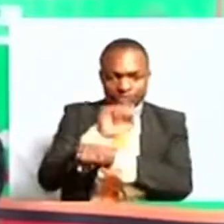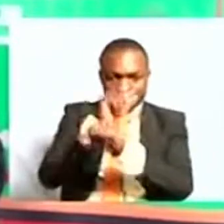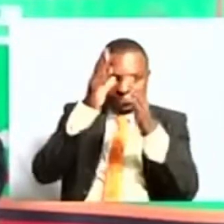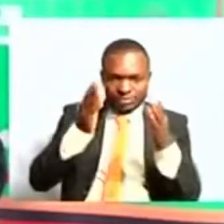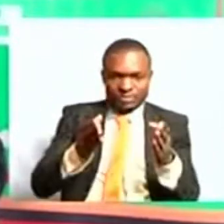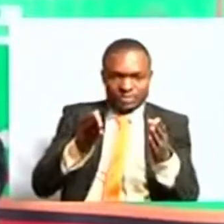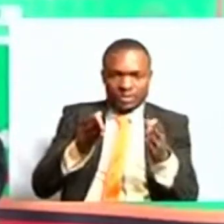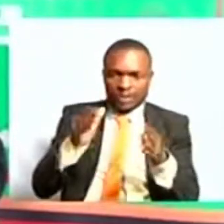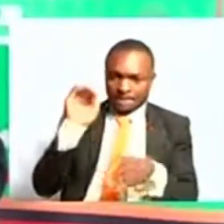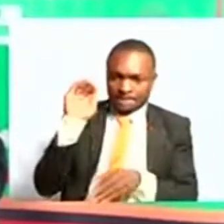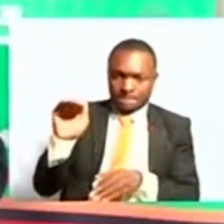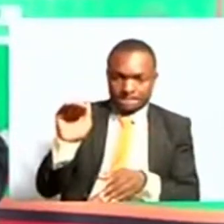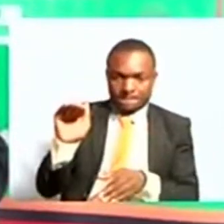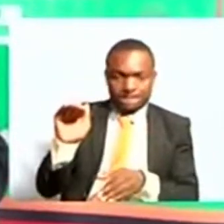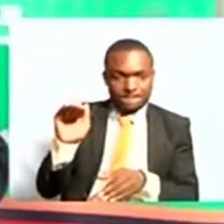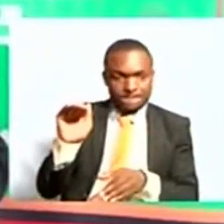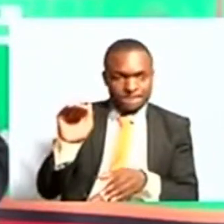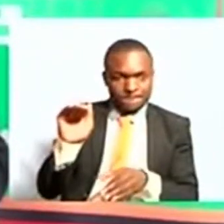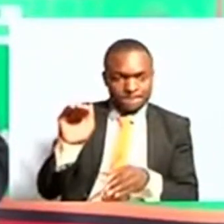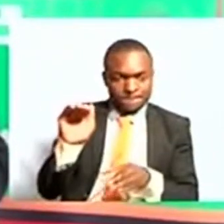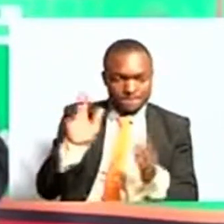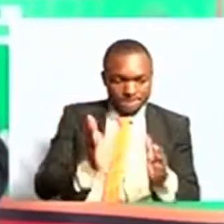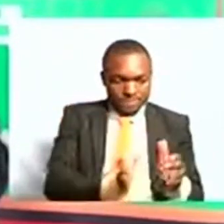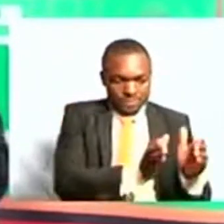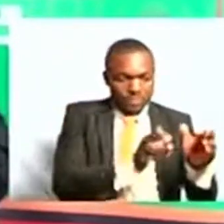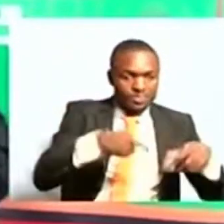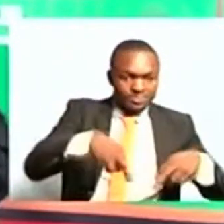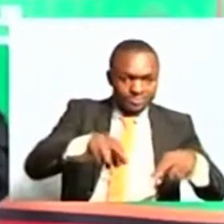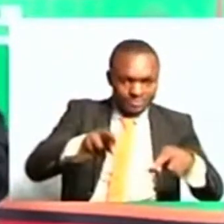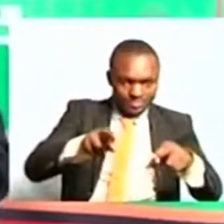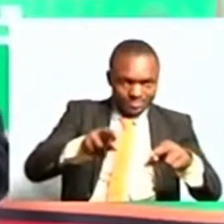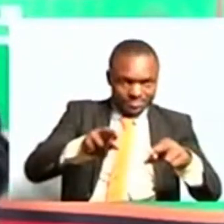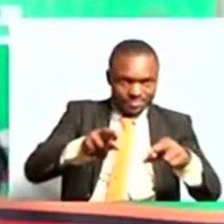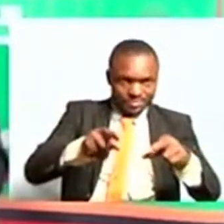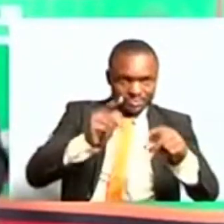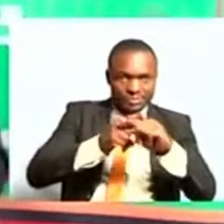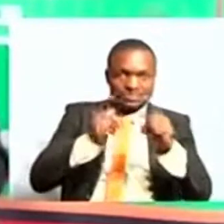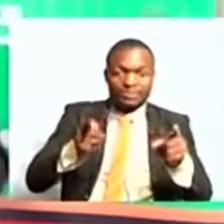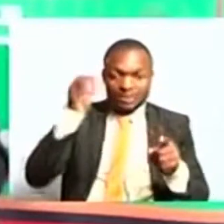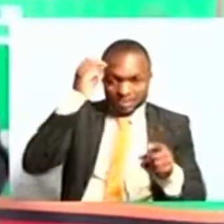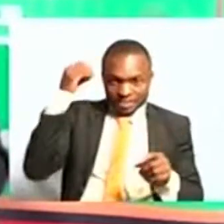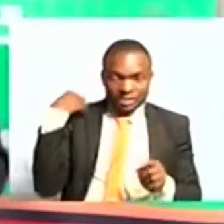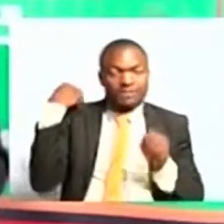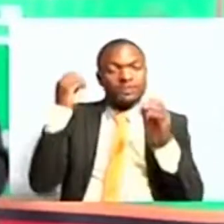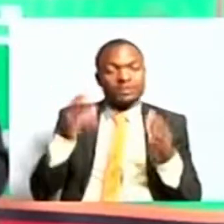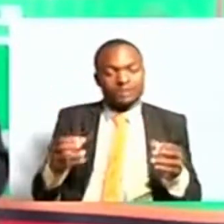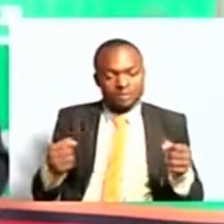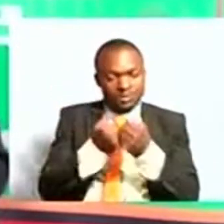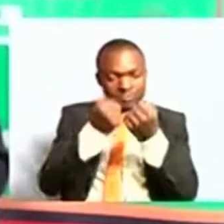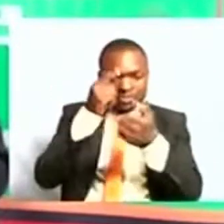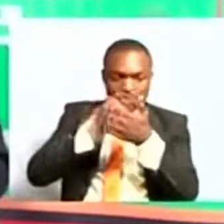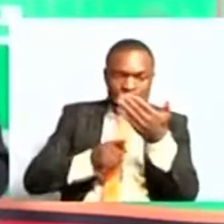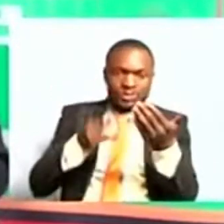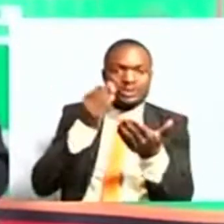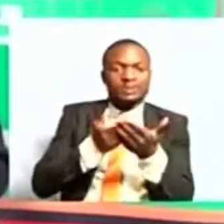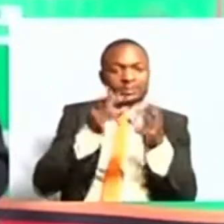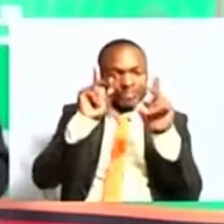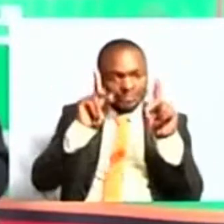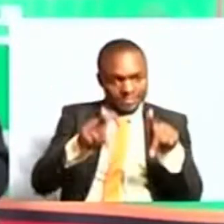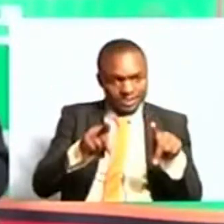the road and where the officer has bumped into his vehicle. In that situation, what should this citizen